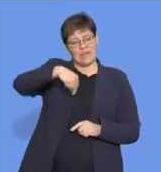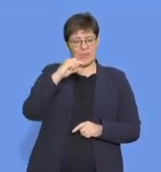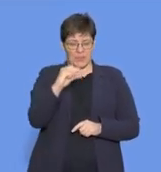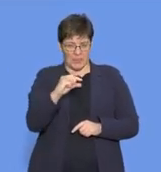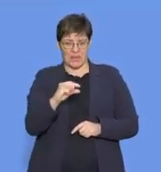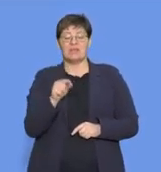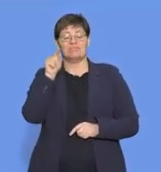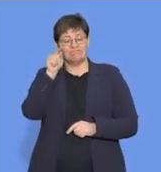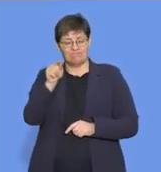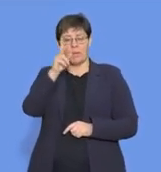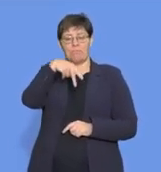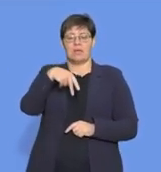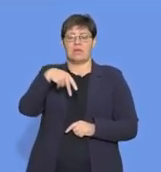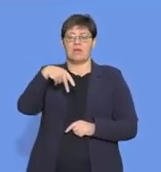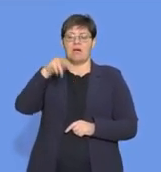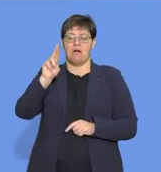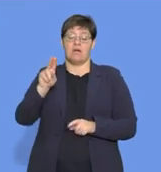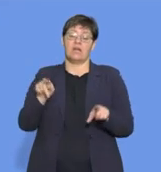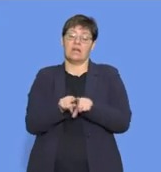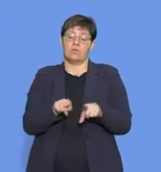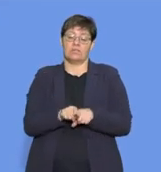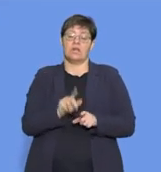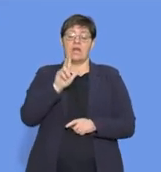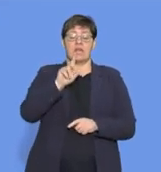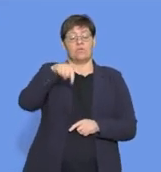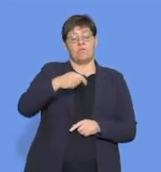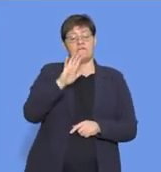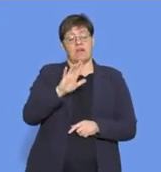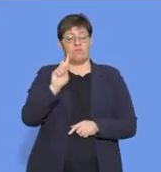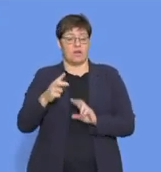little q. So therefore, PR is equal to